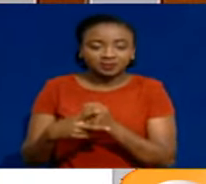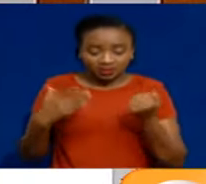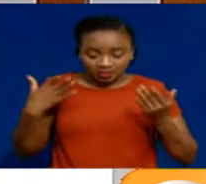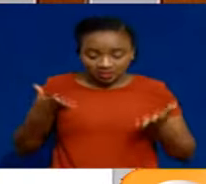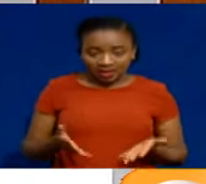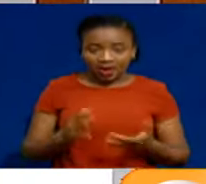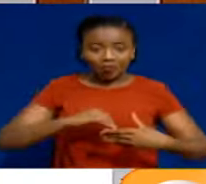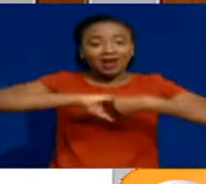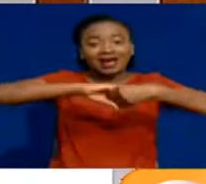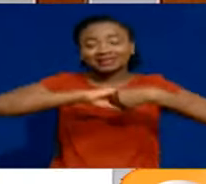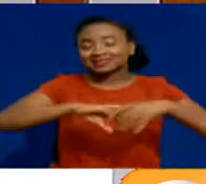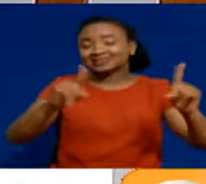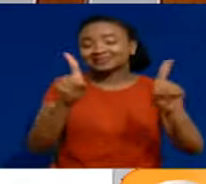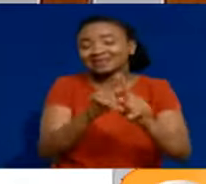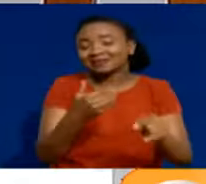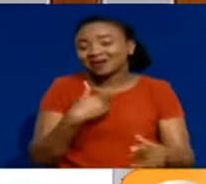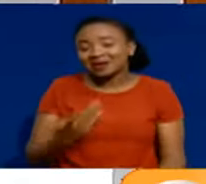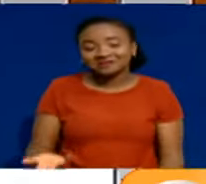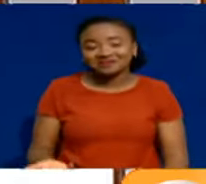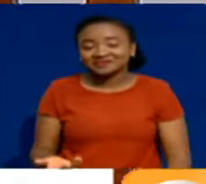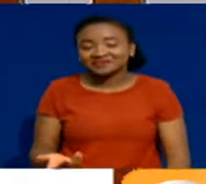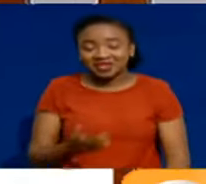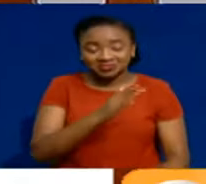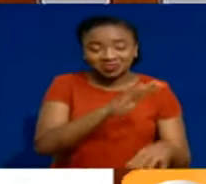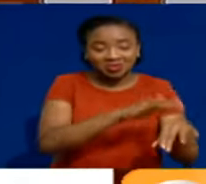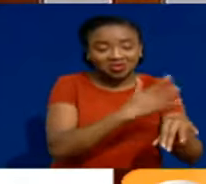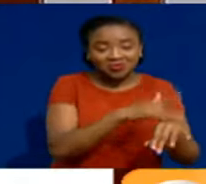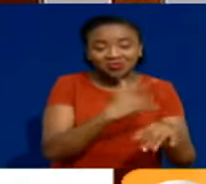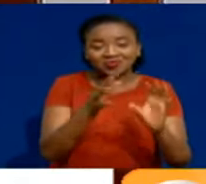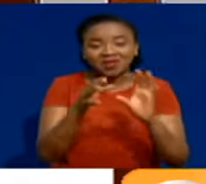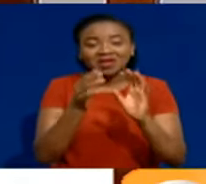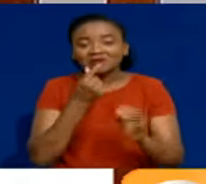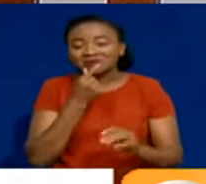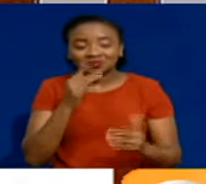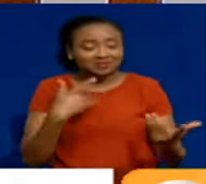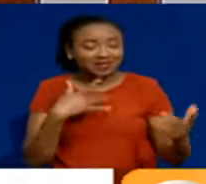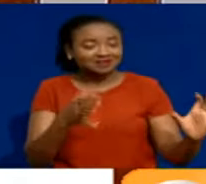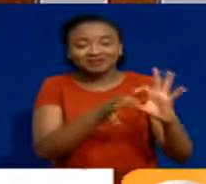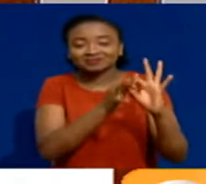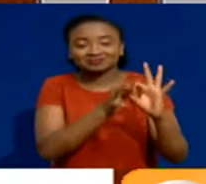changed now, the handshake between Luos and Kikuyus? My friends,